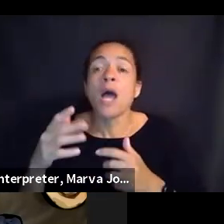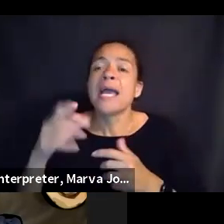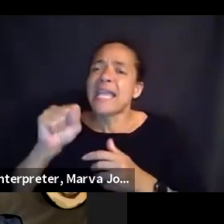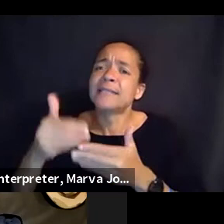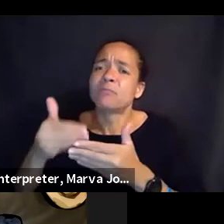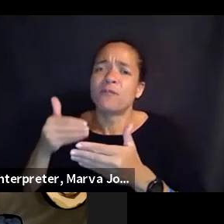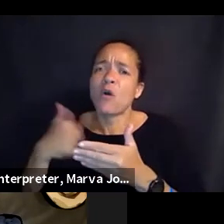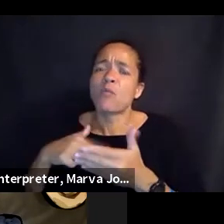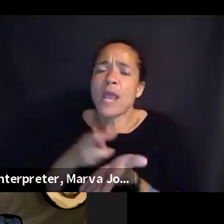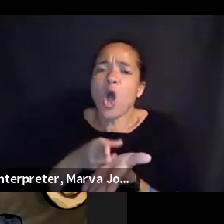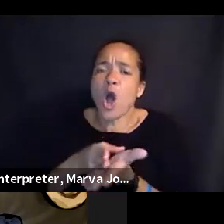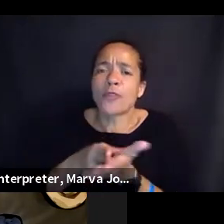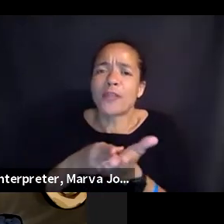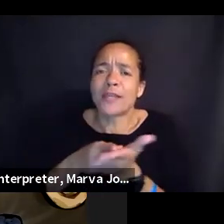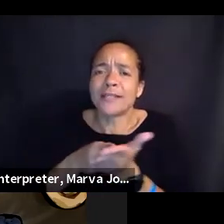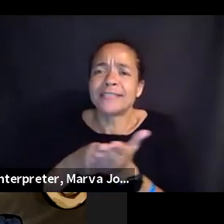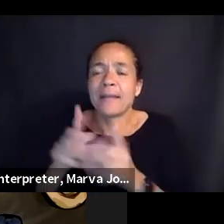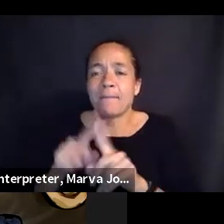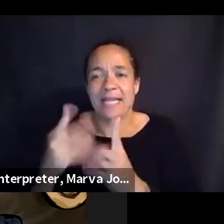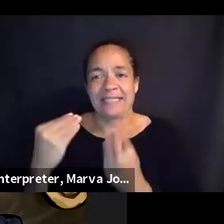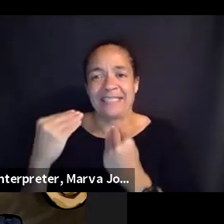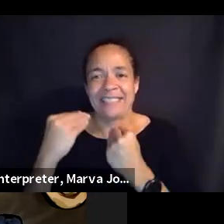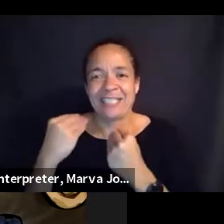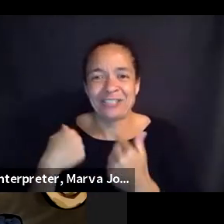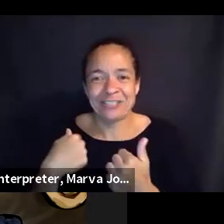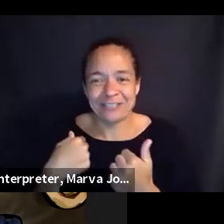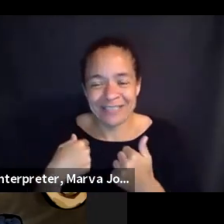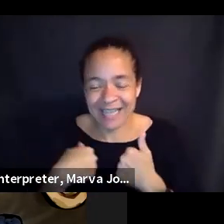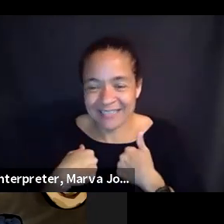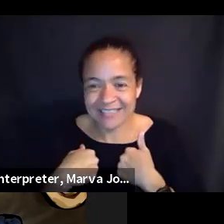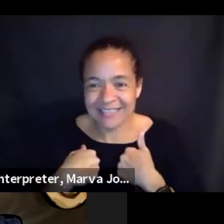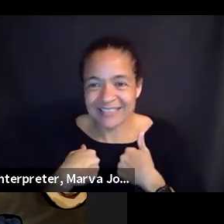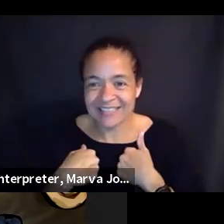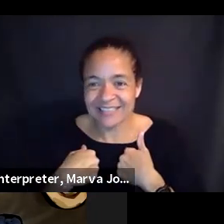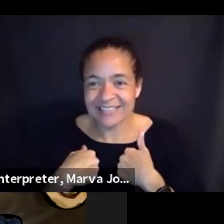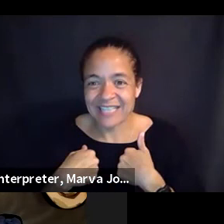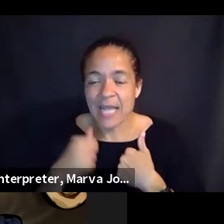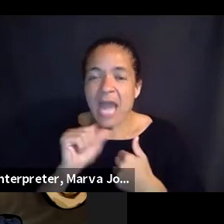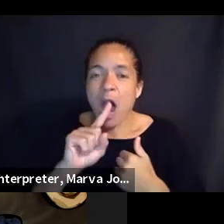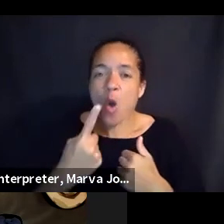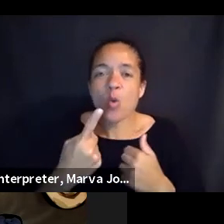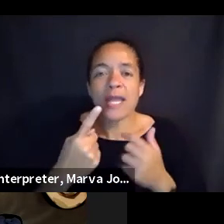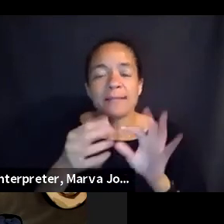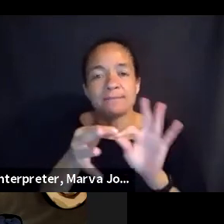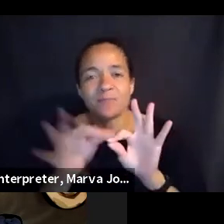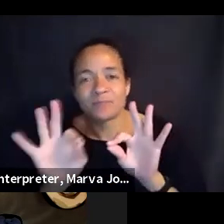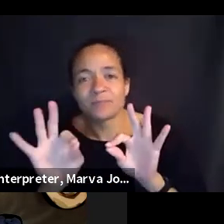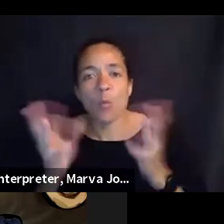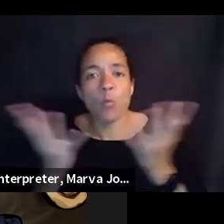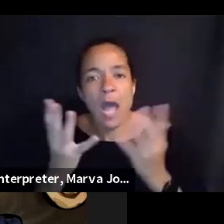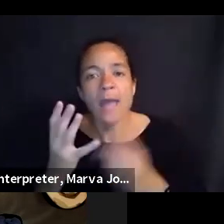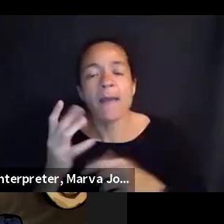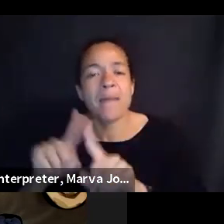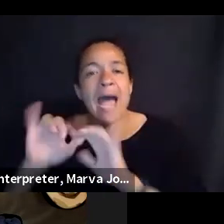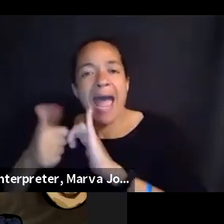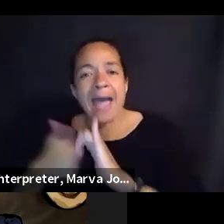but I think it really just teaches us to think about not just what we're saying, but how we're saying it. So as Karma mentioned